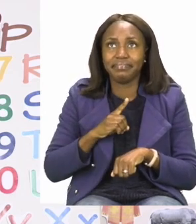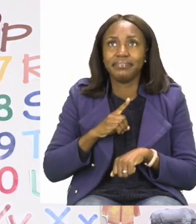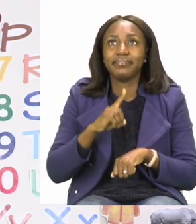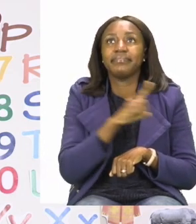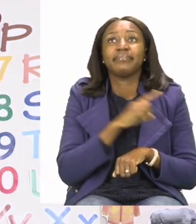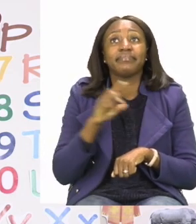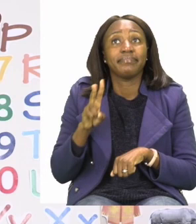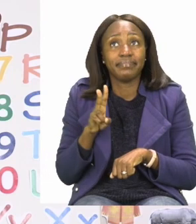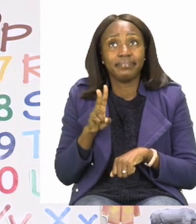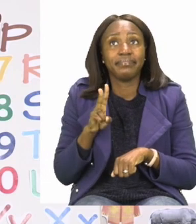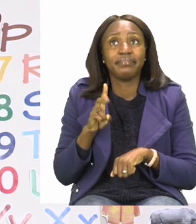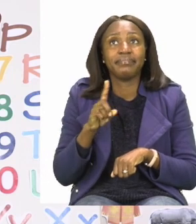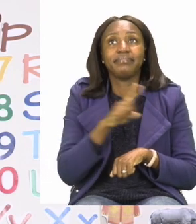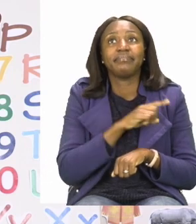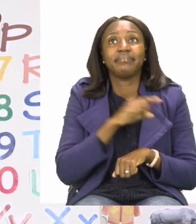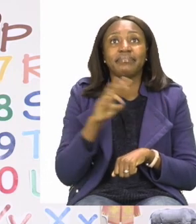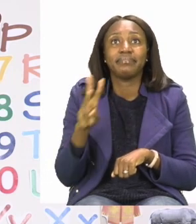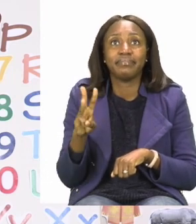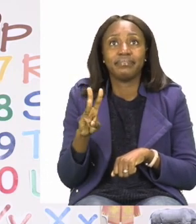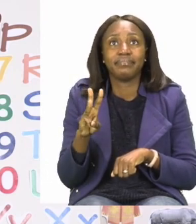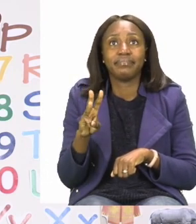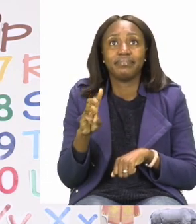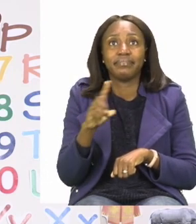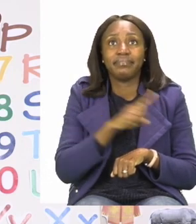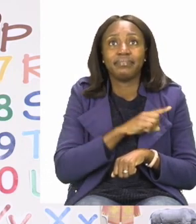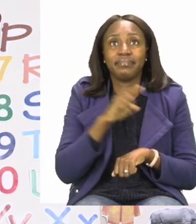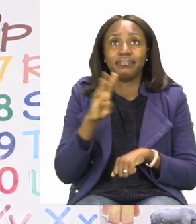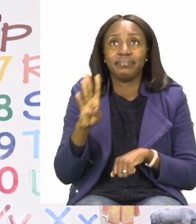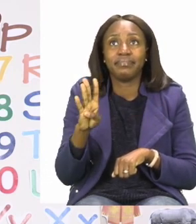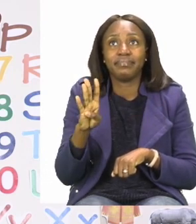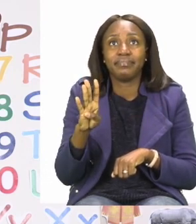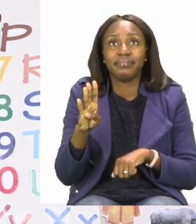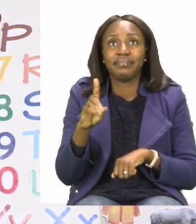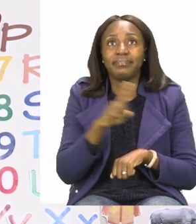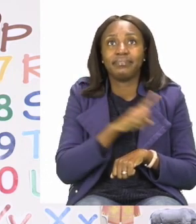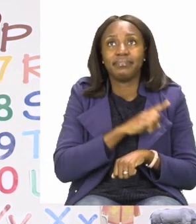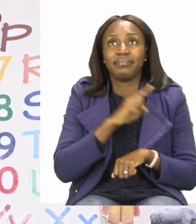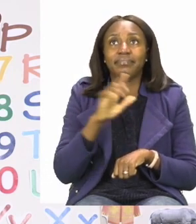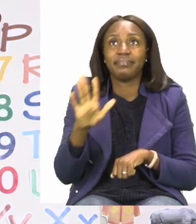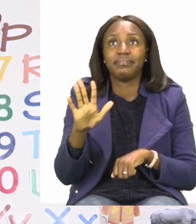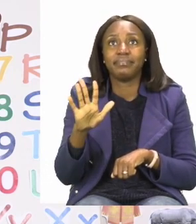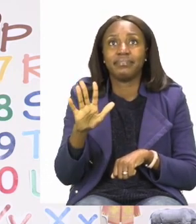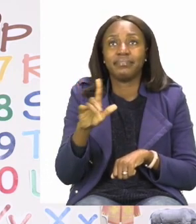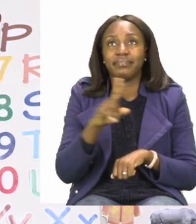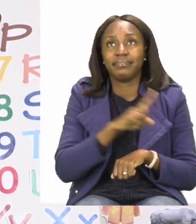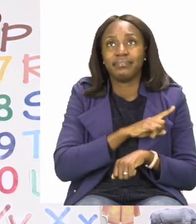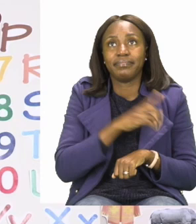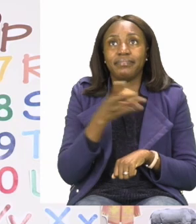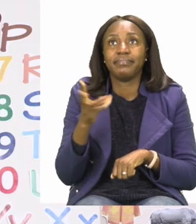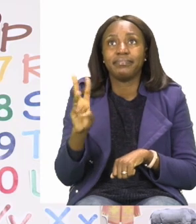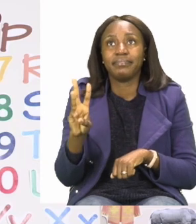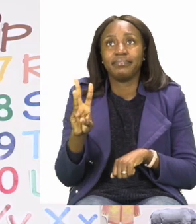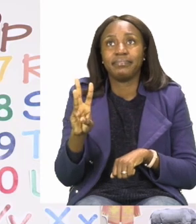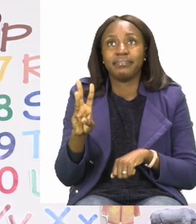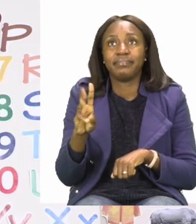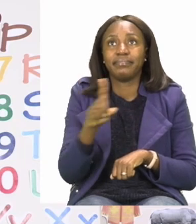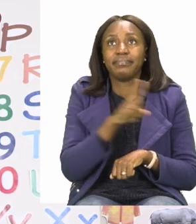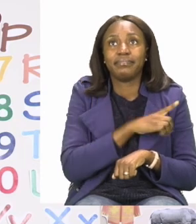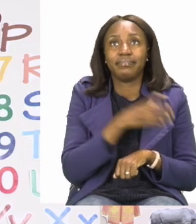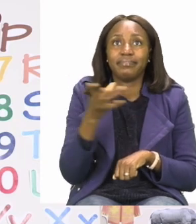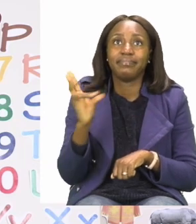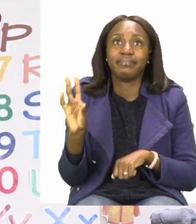11, 12, 13, 14, 15,